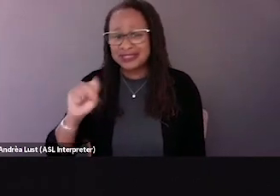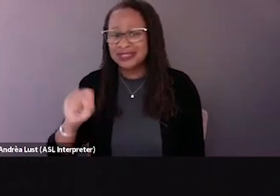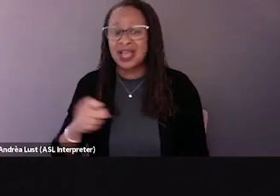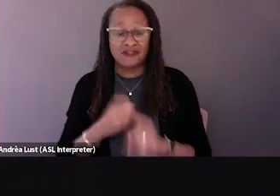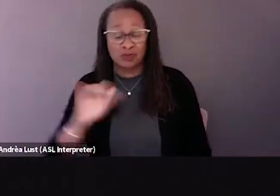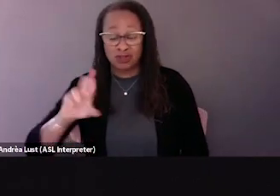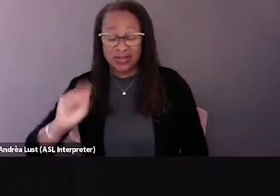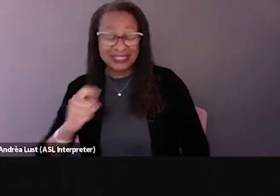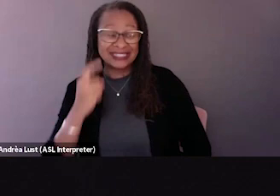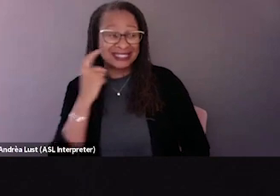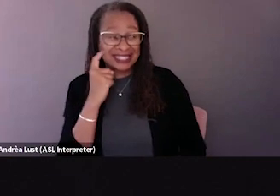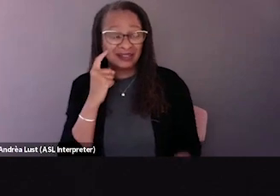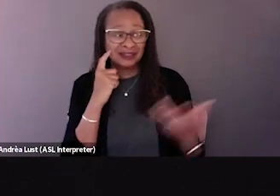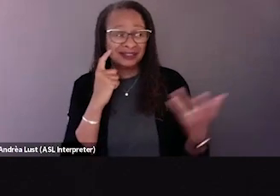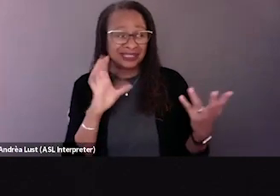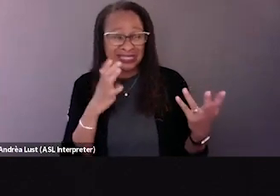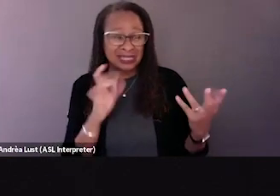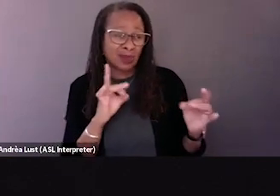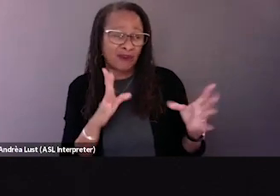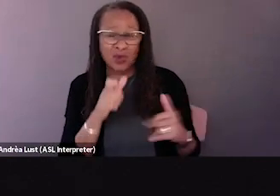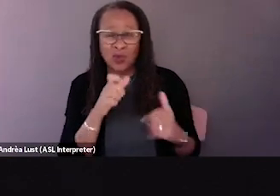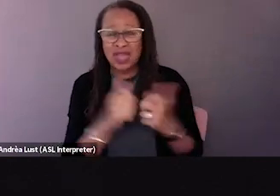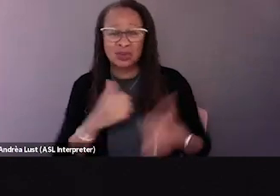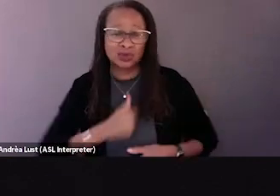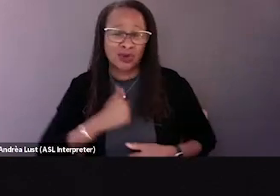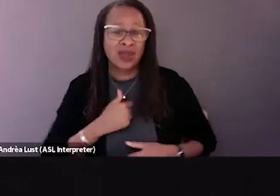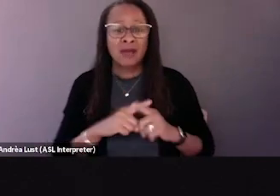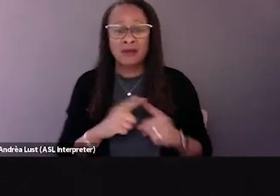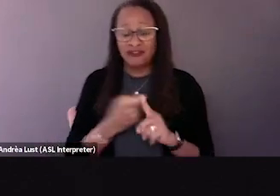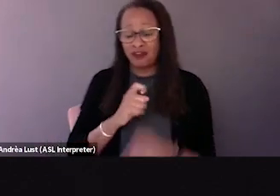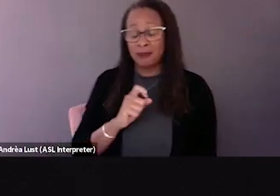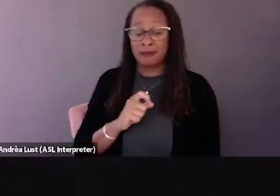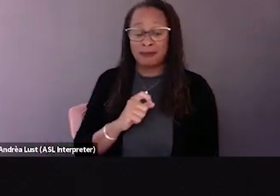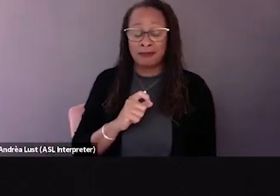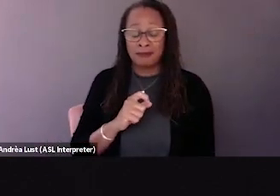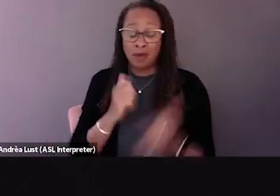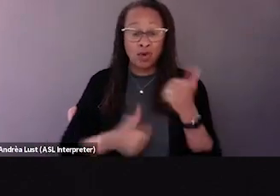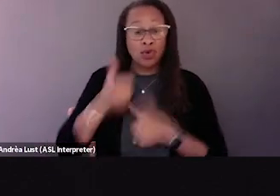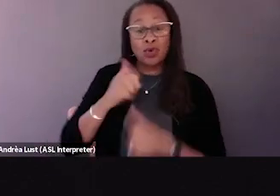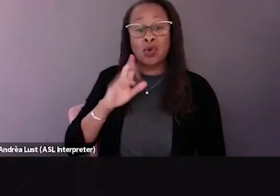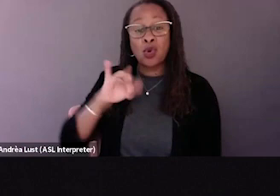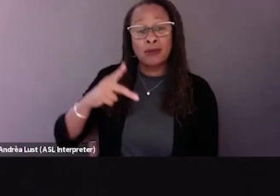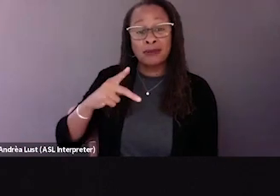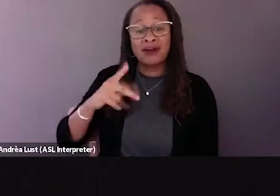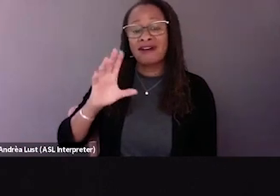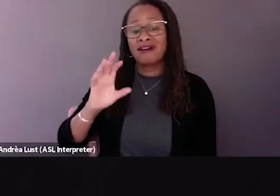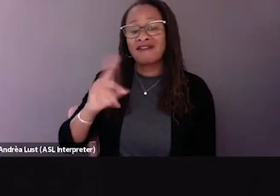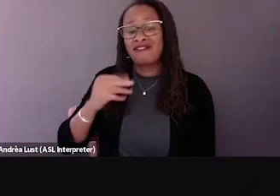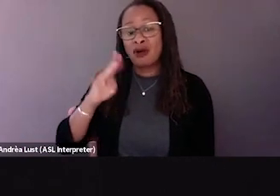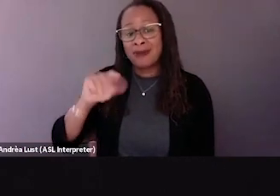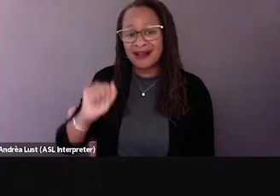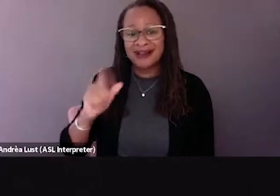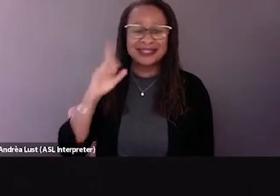But from, I guess Purdue Pharma, it sounds like rational. So I just wanted to sort of put that out there